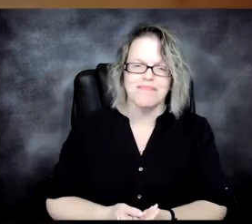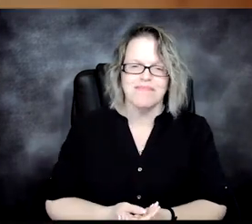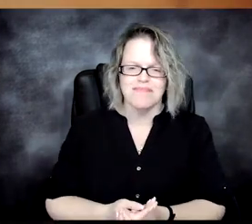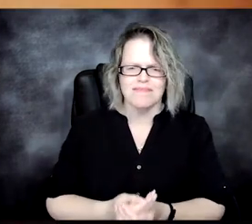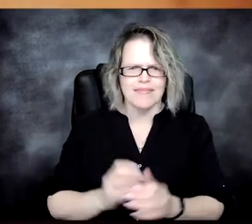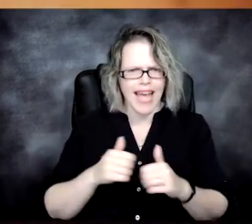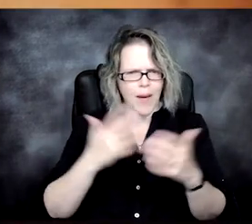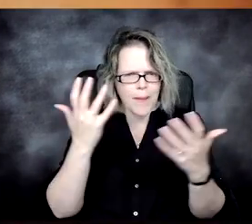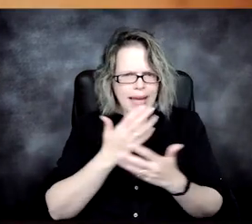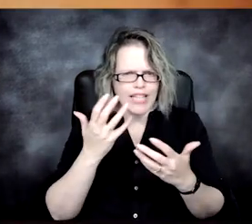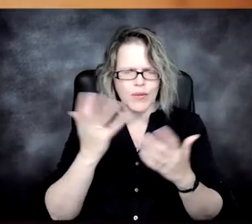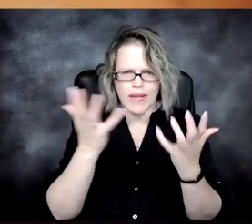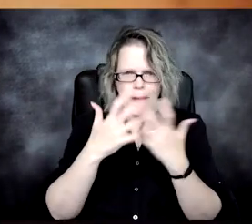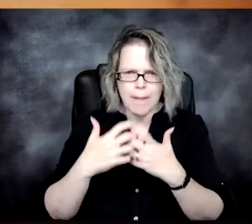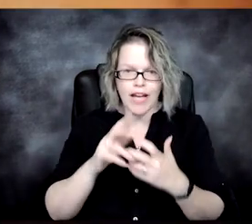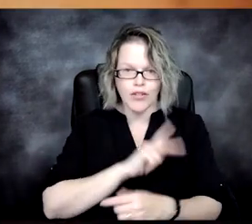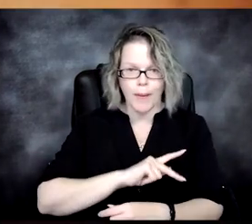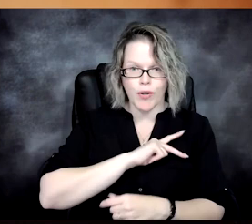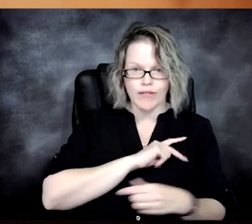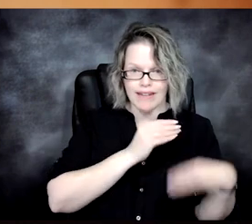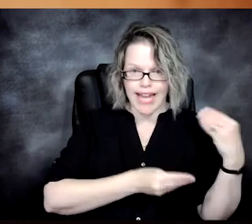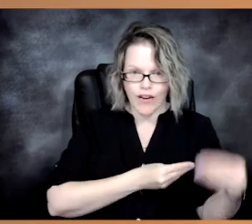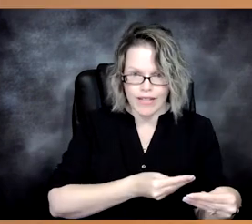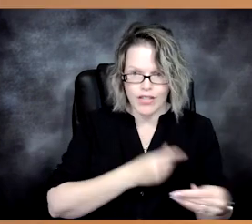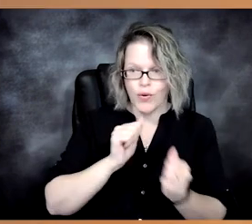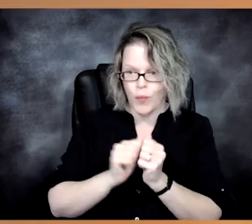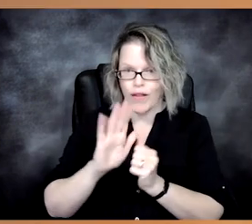How amazing is it when you can combine your personal heritage